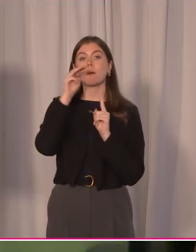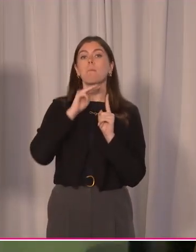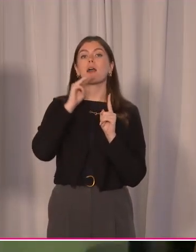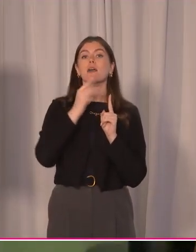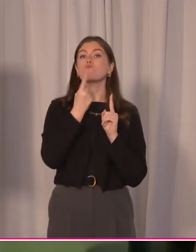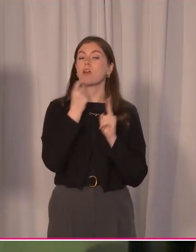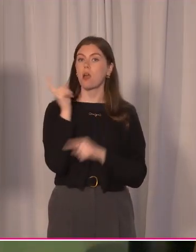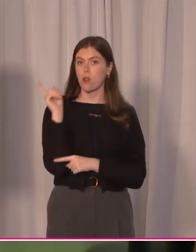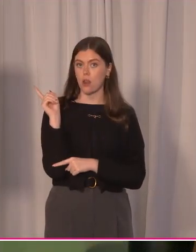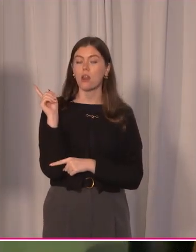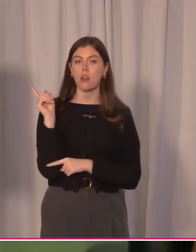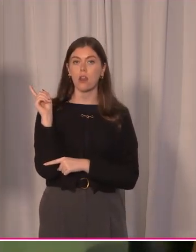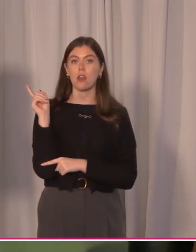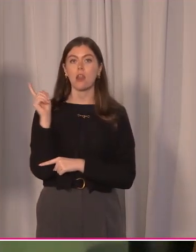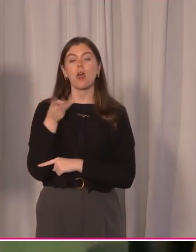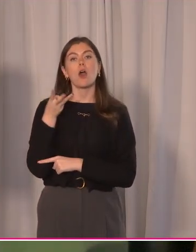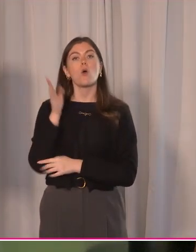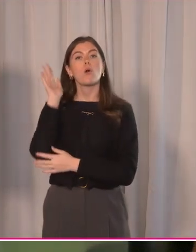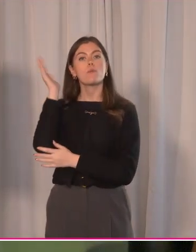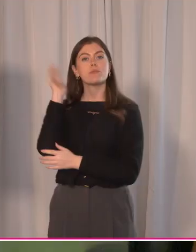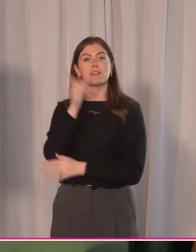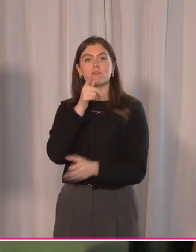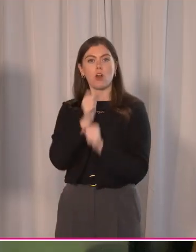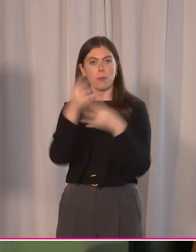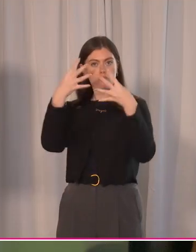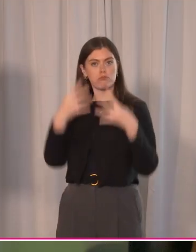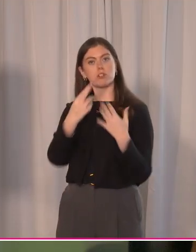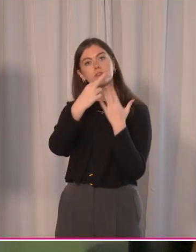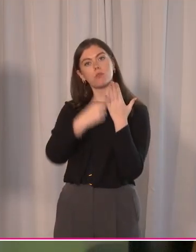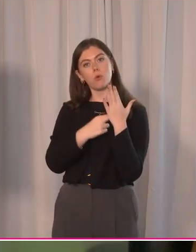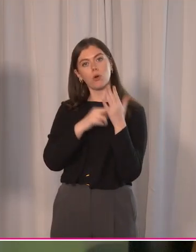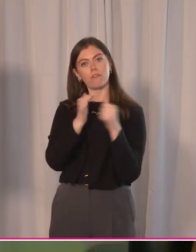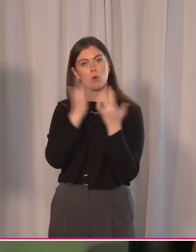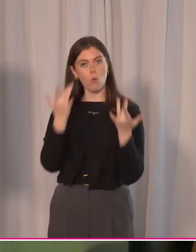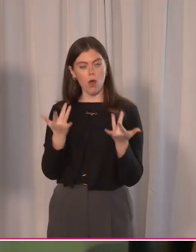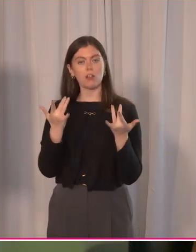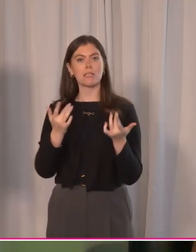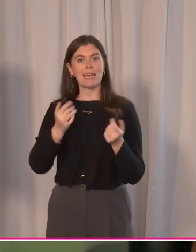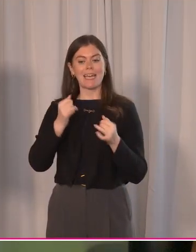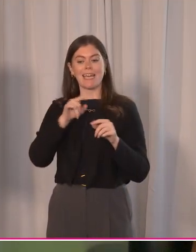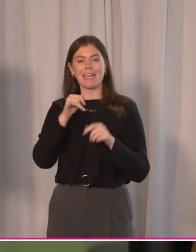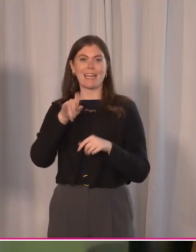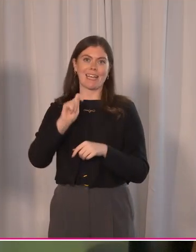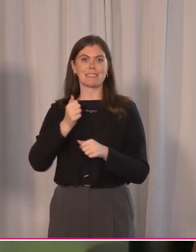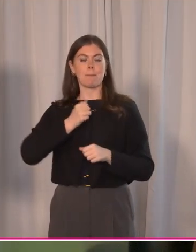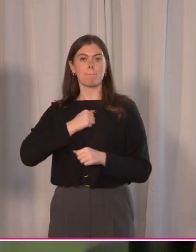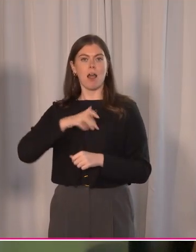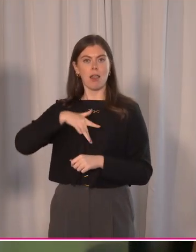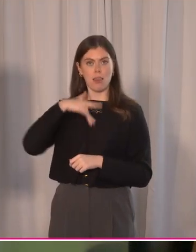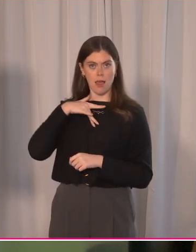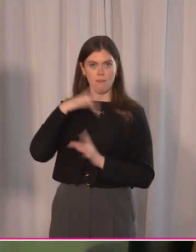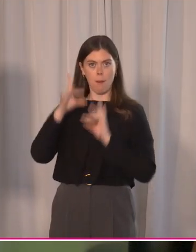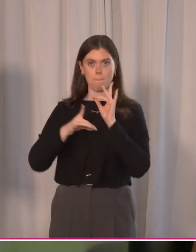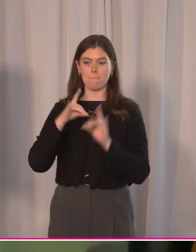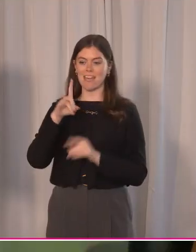Brown, and he's going to present on the findings of the report of It's My Life, Making It Our